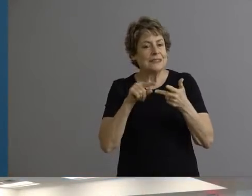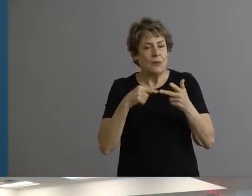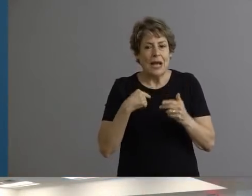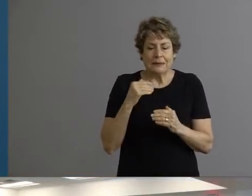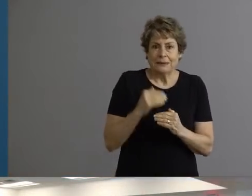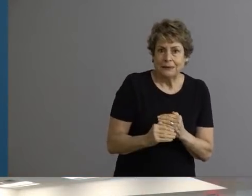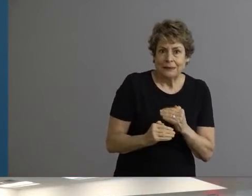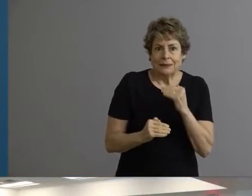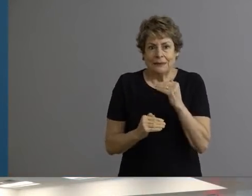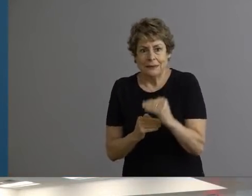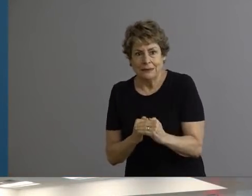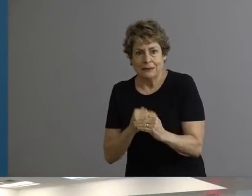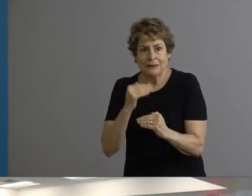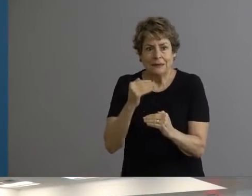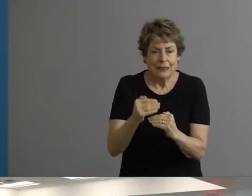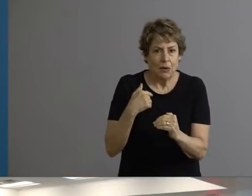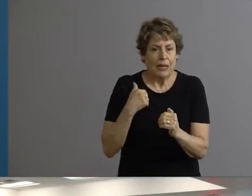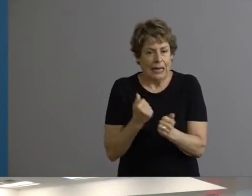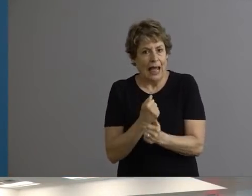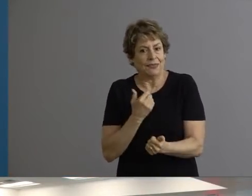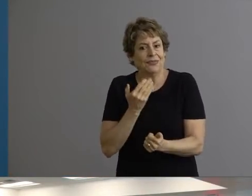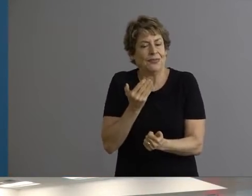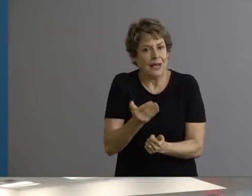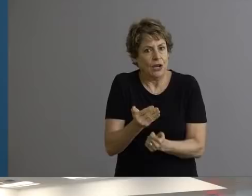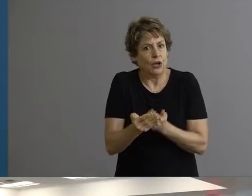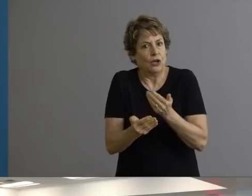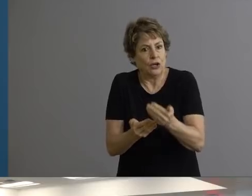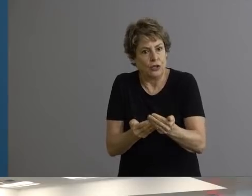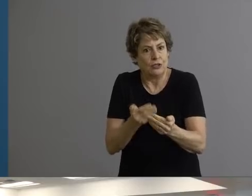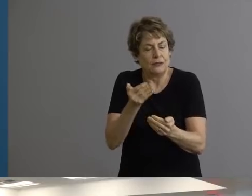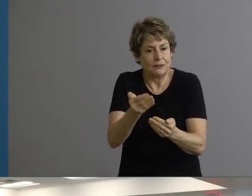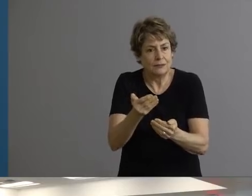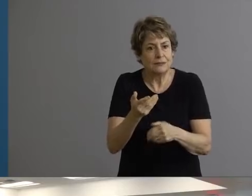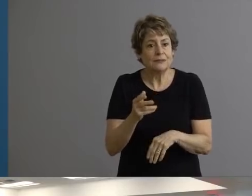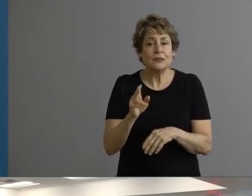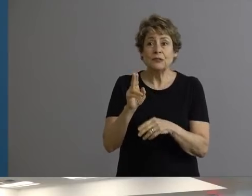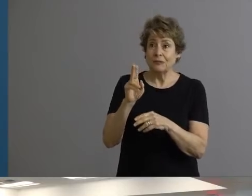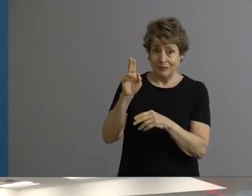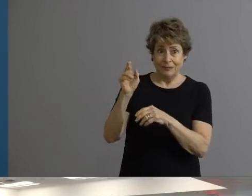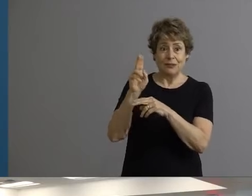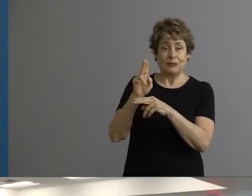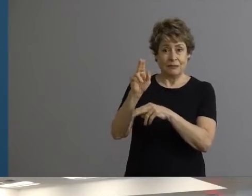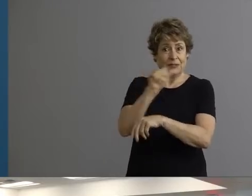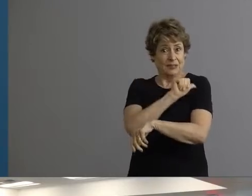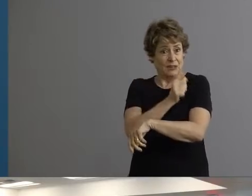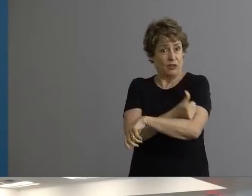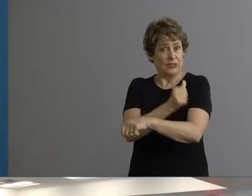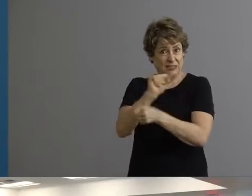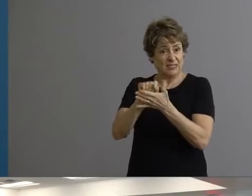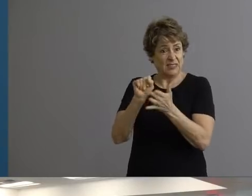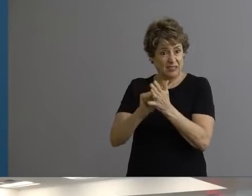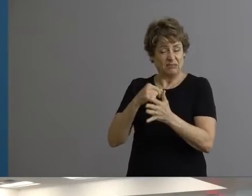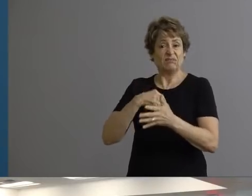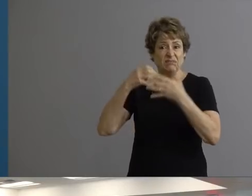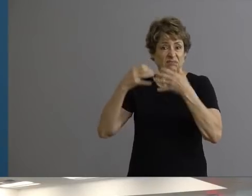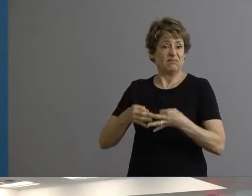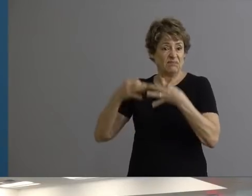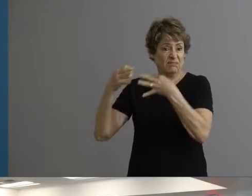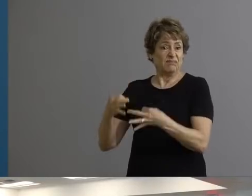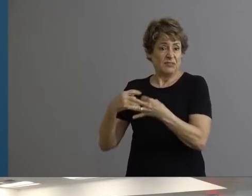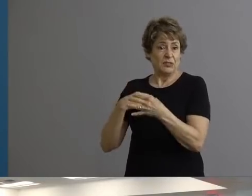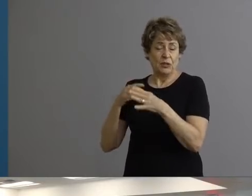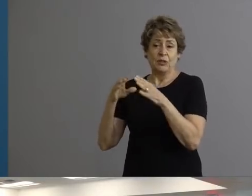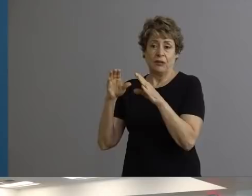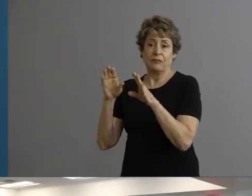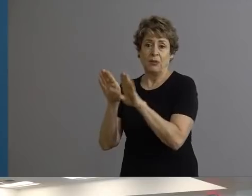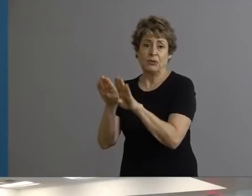the enforcement of the state, and I want to thank the local leaders that also were involved. So we can work with the Department